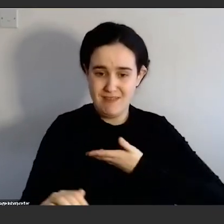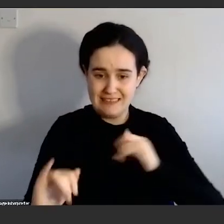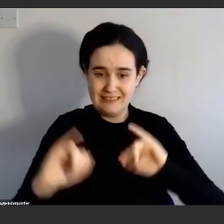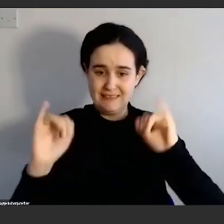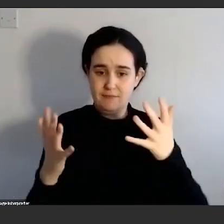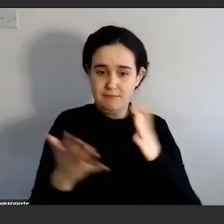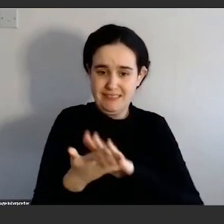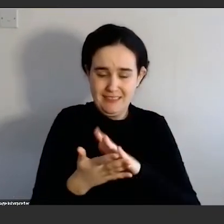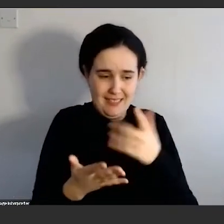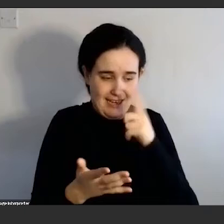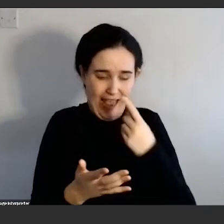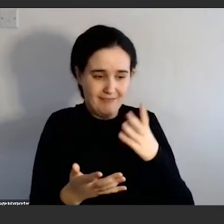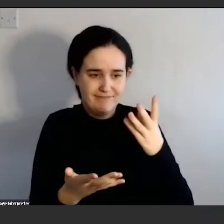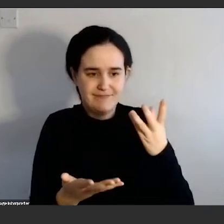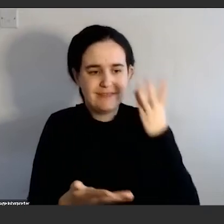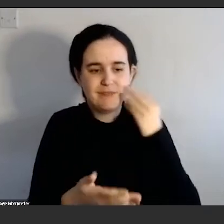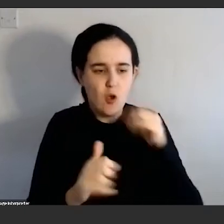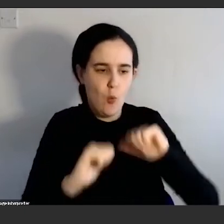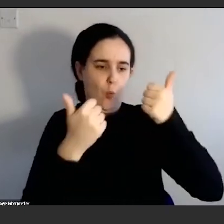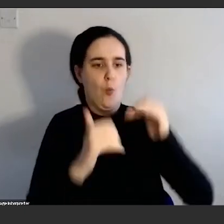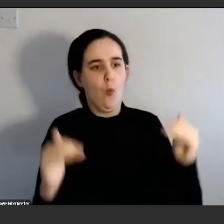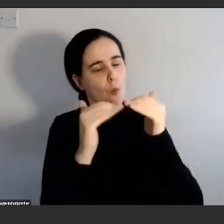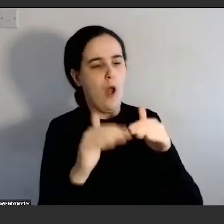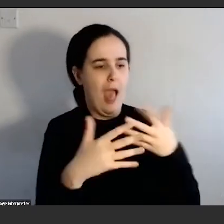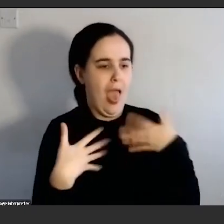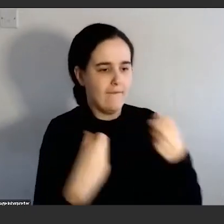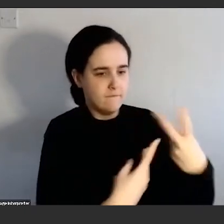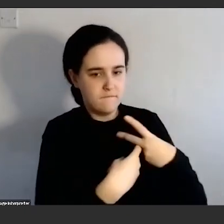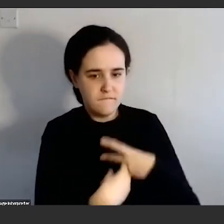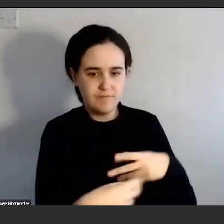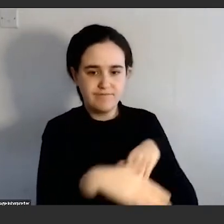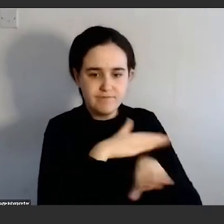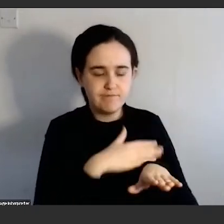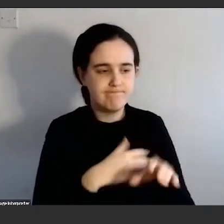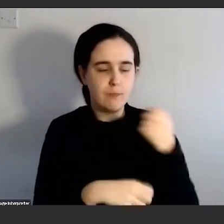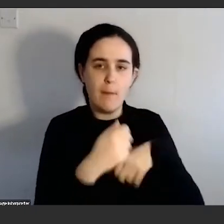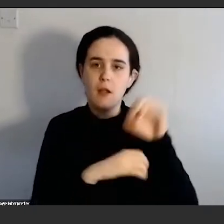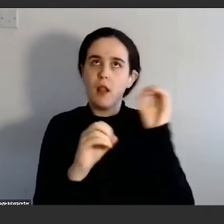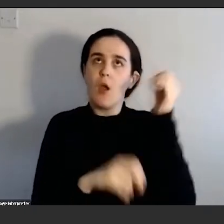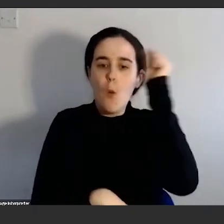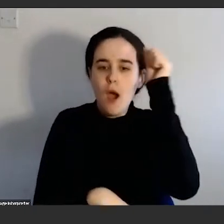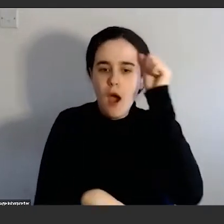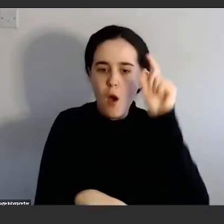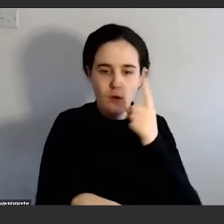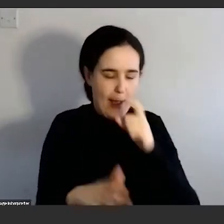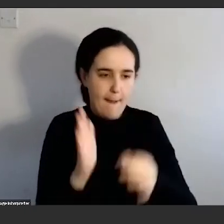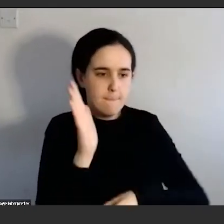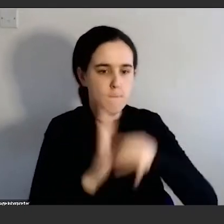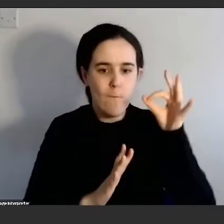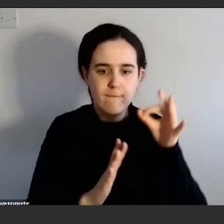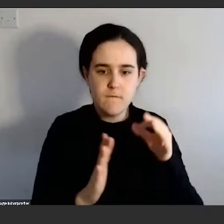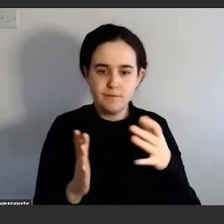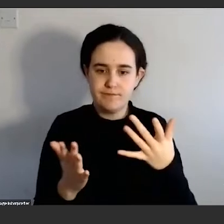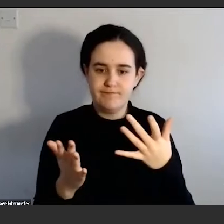we've already heard that people with disabilities have a 50% higher risk of catastrophic healthcare expenditure,